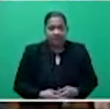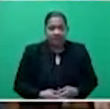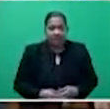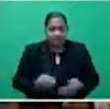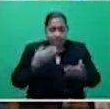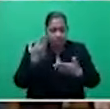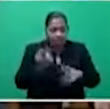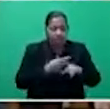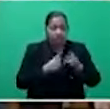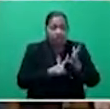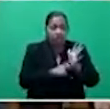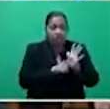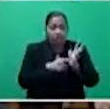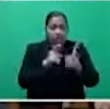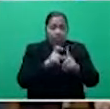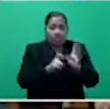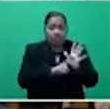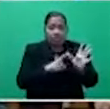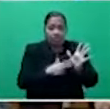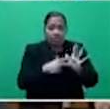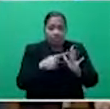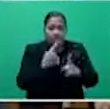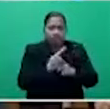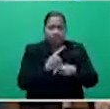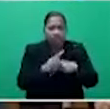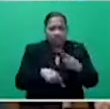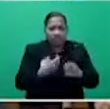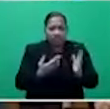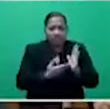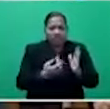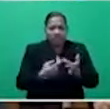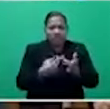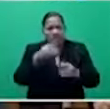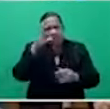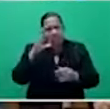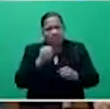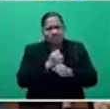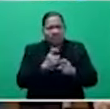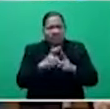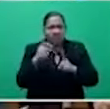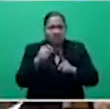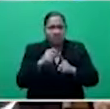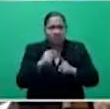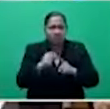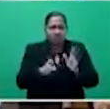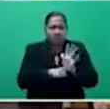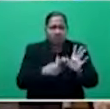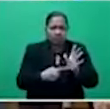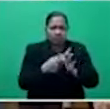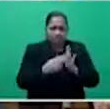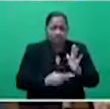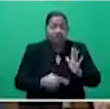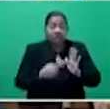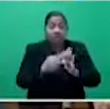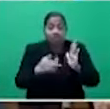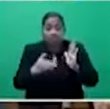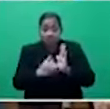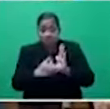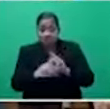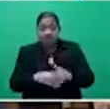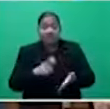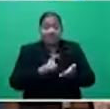Kurindani and various others talked about this. You know, they talked about other countries' debt to GDP ratio. If I can read this out. New Zealand, Mr. Speaker, sir, debt